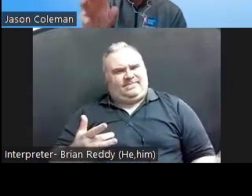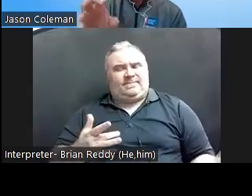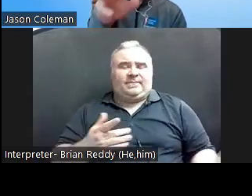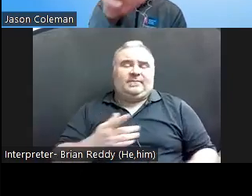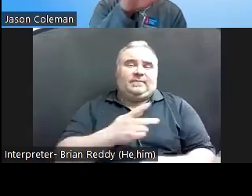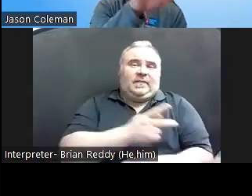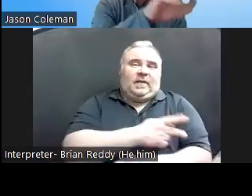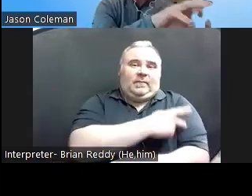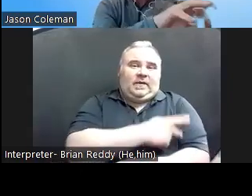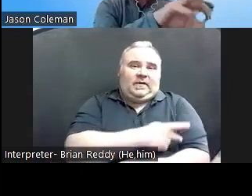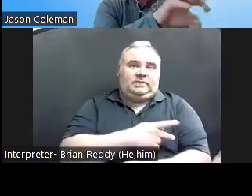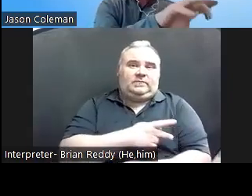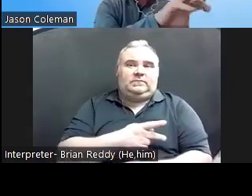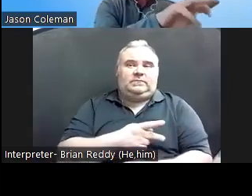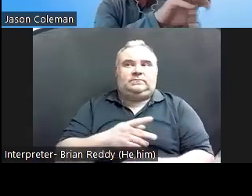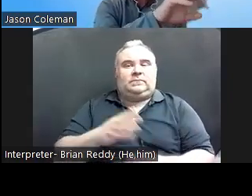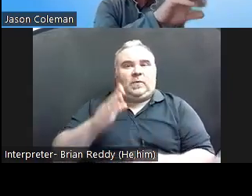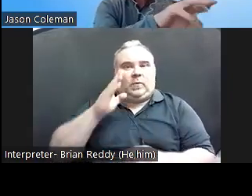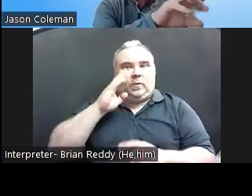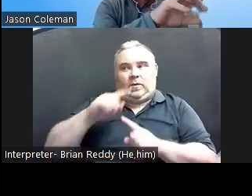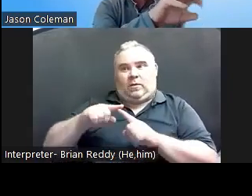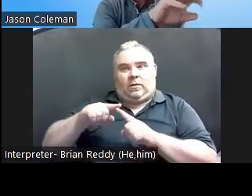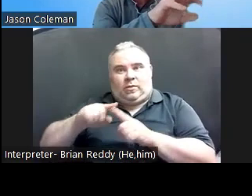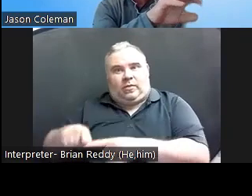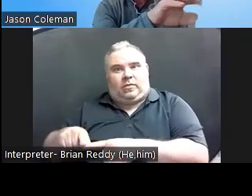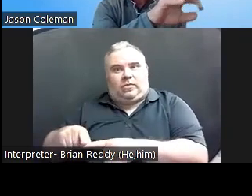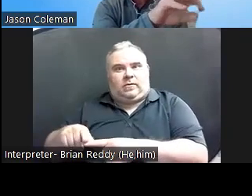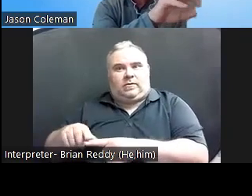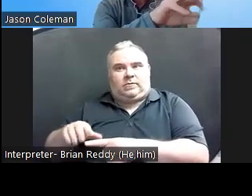patients have a tendency to lean towards their